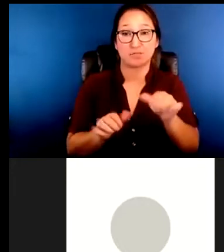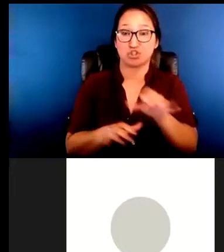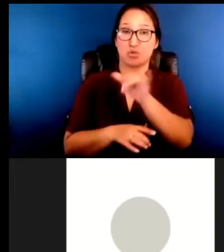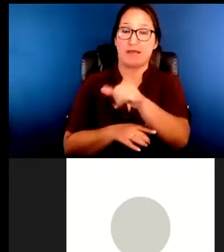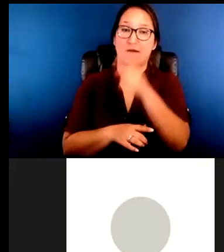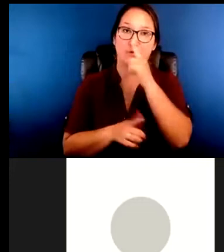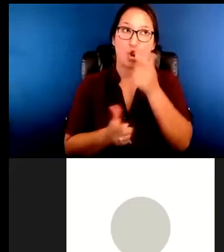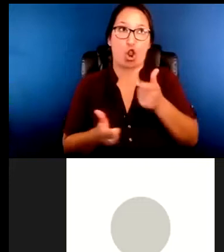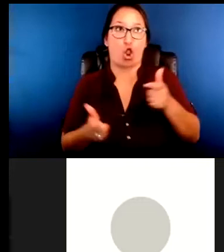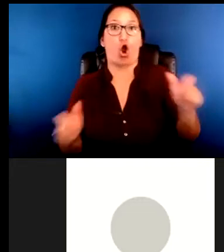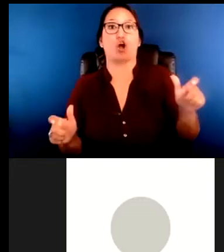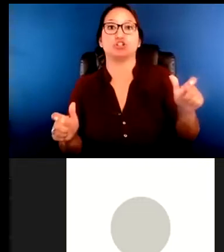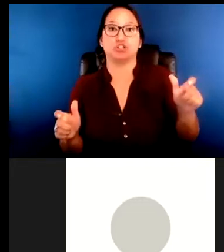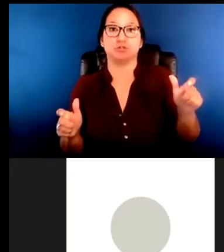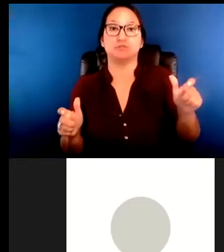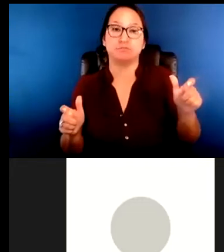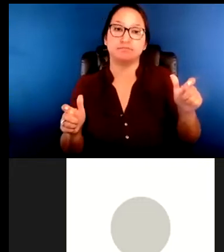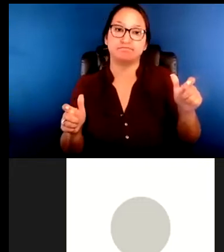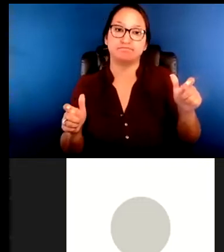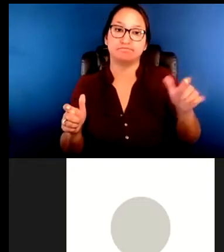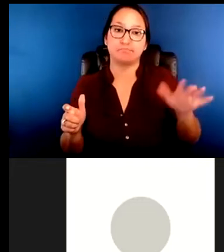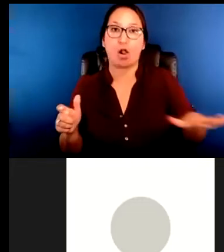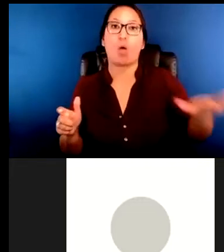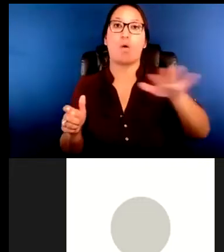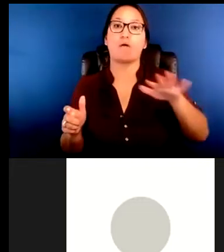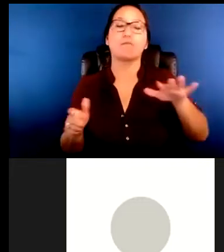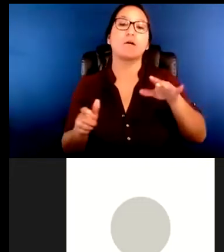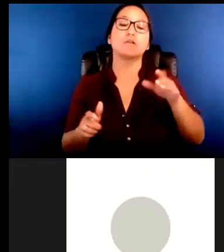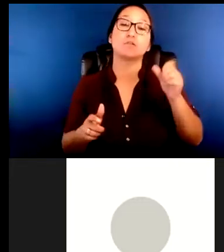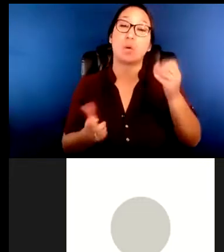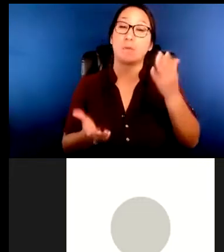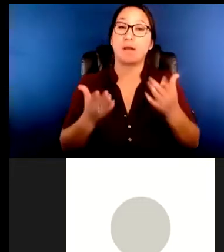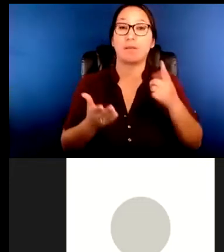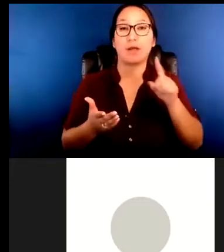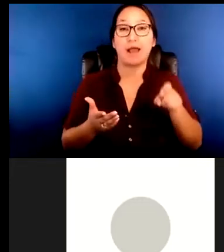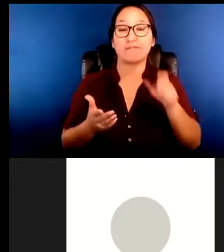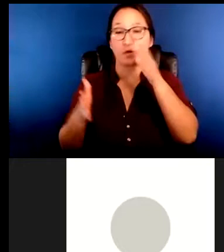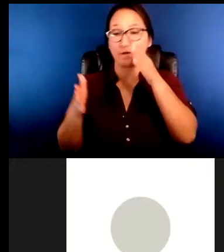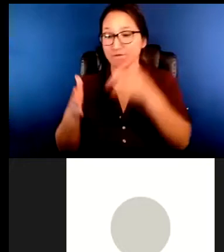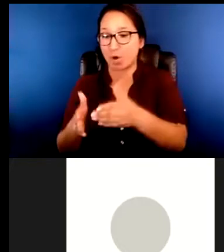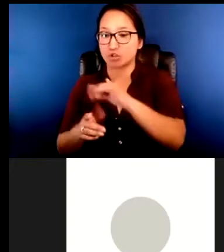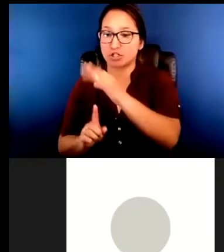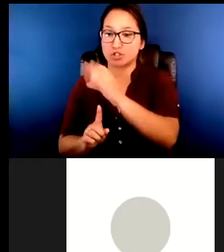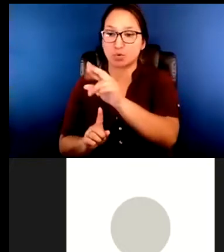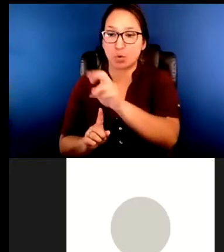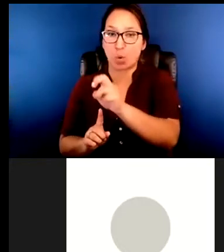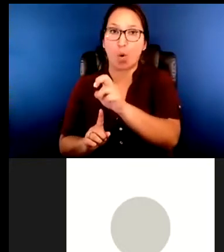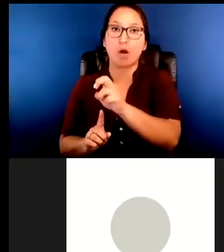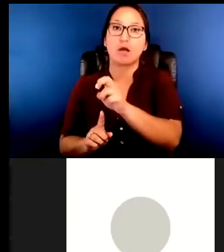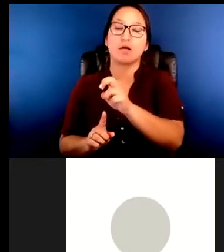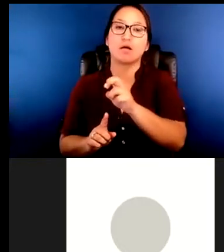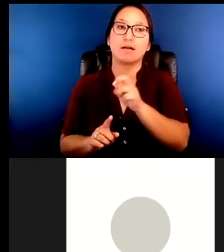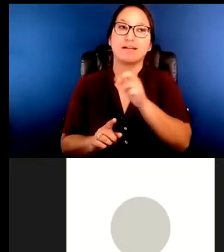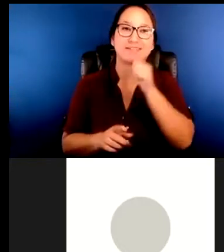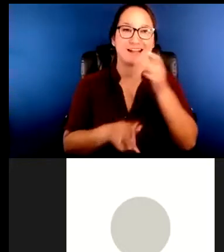We may have to look at it as different but core, or maybe we band. It's not as simple as saying everybody just do this. So